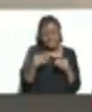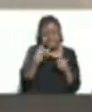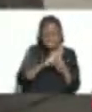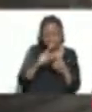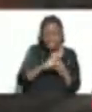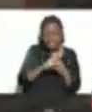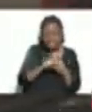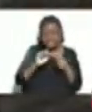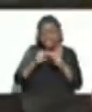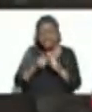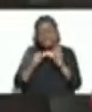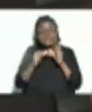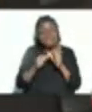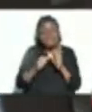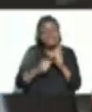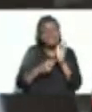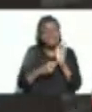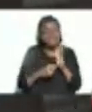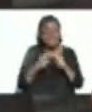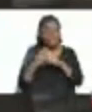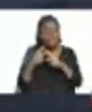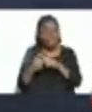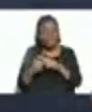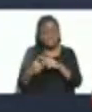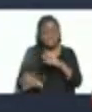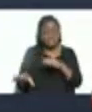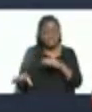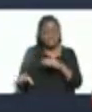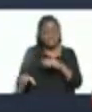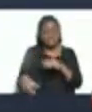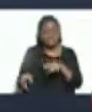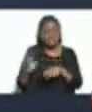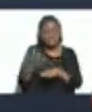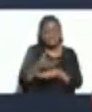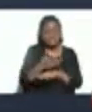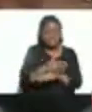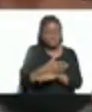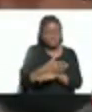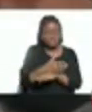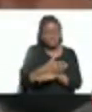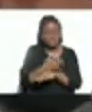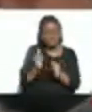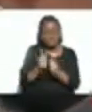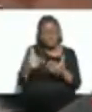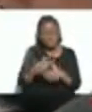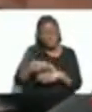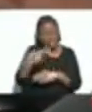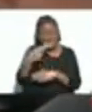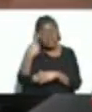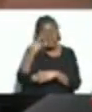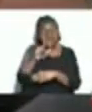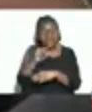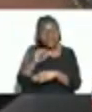which continue to show positive gains, with Jibrilu predicting new highs come 2024. For the Bahamas